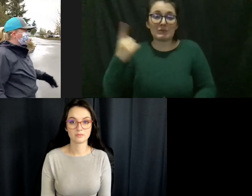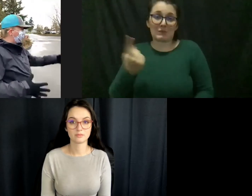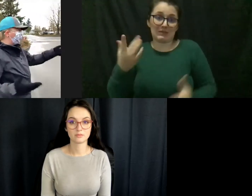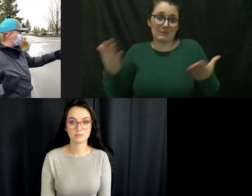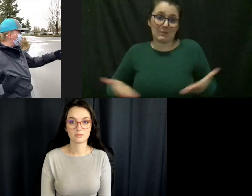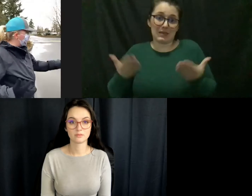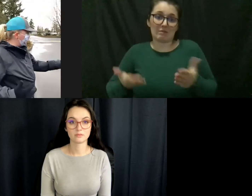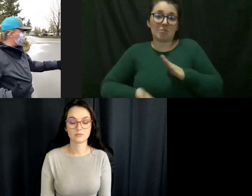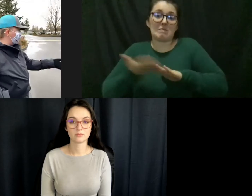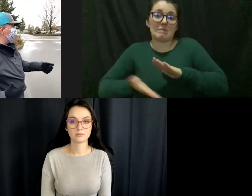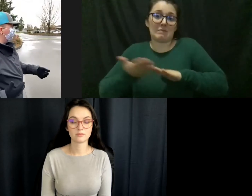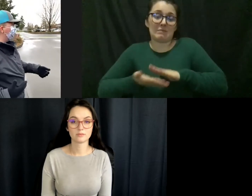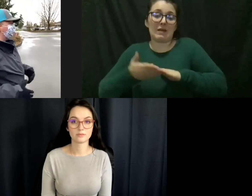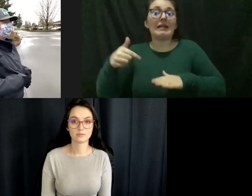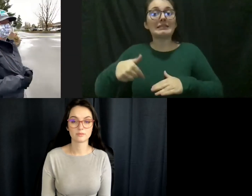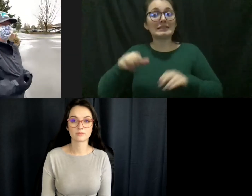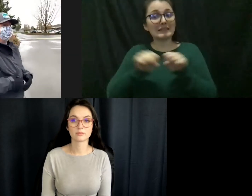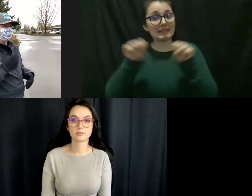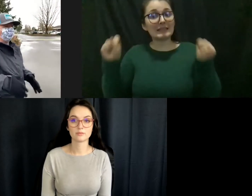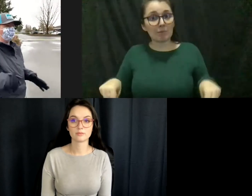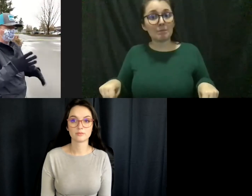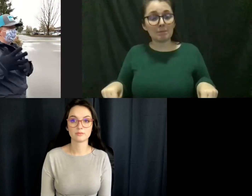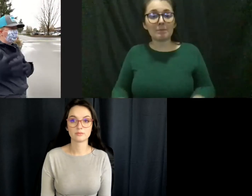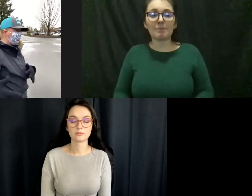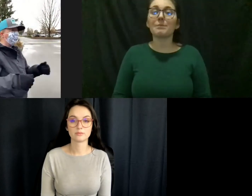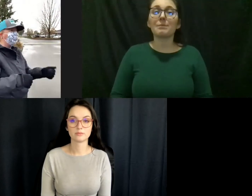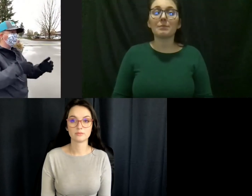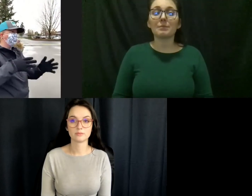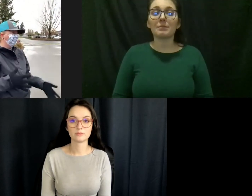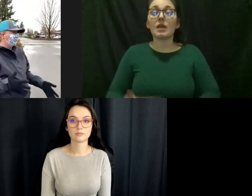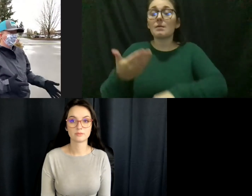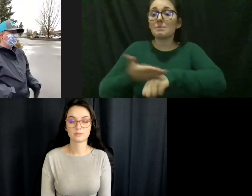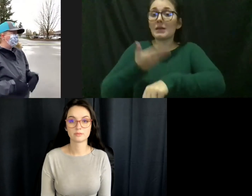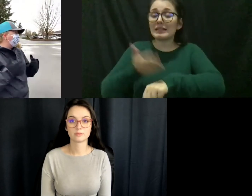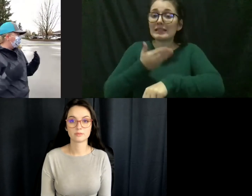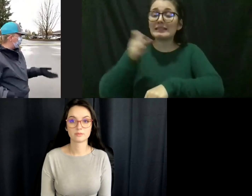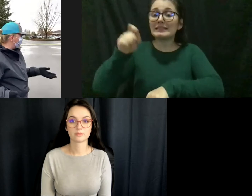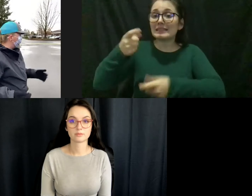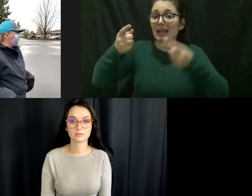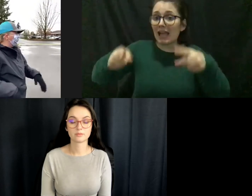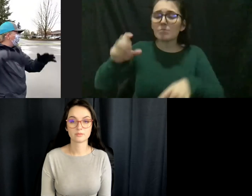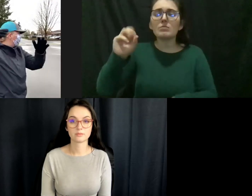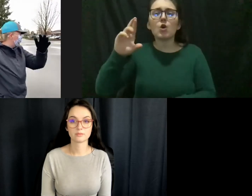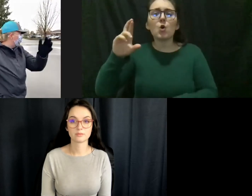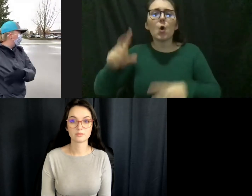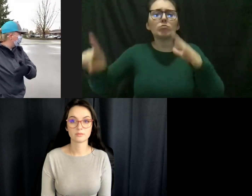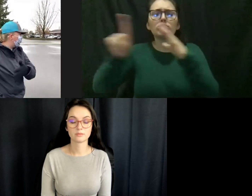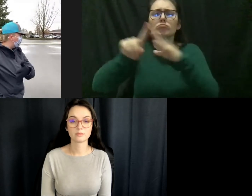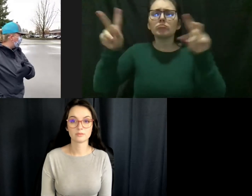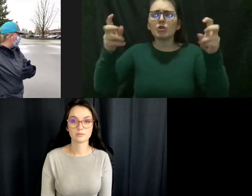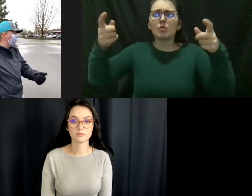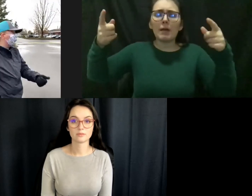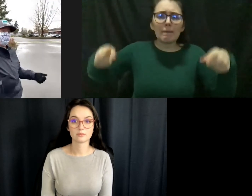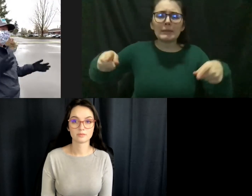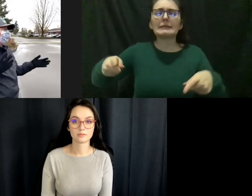we still can run the process. I mean, the plant runs 24/7. Somebody is here working at the plant 24 hours a day, 7